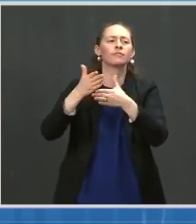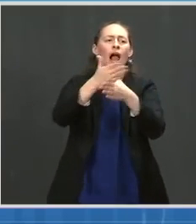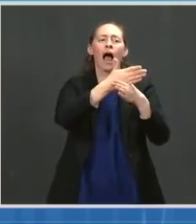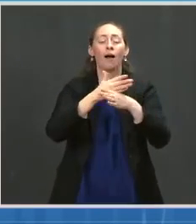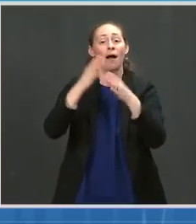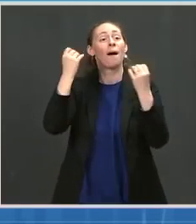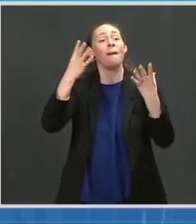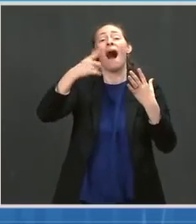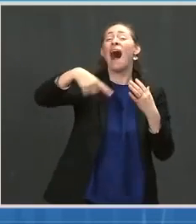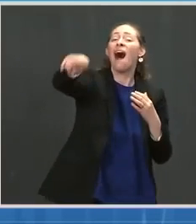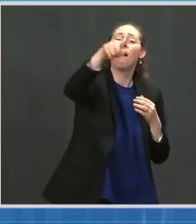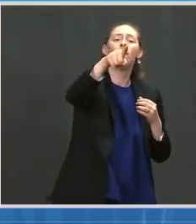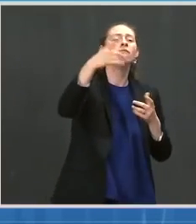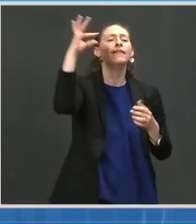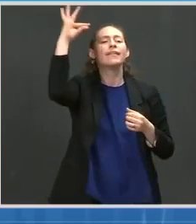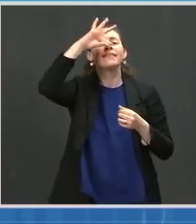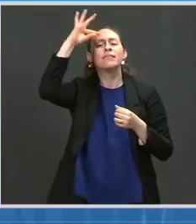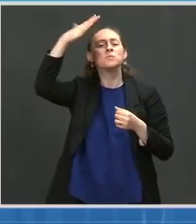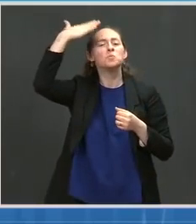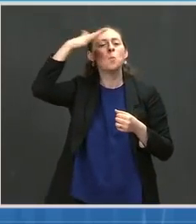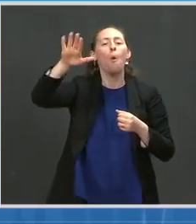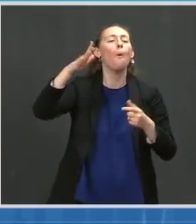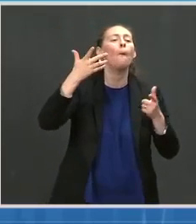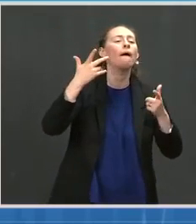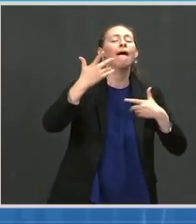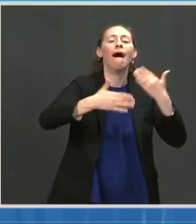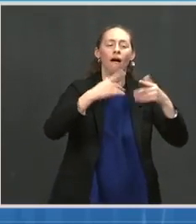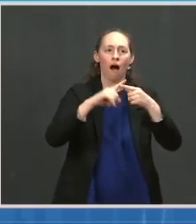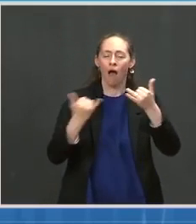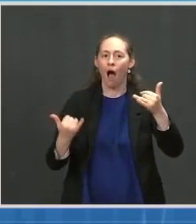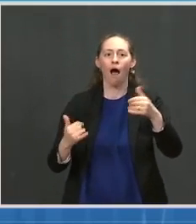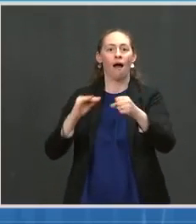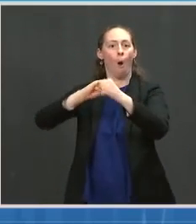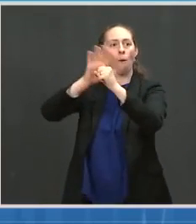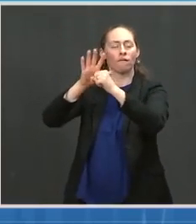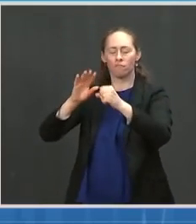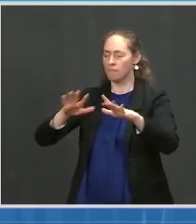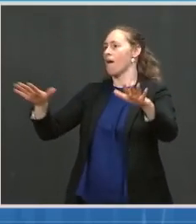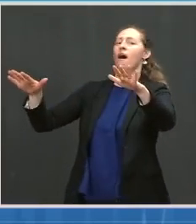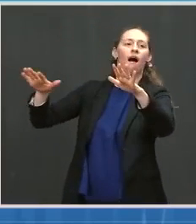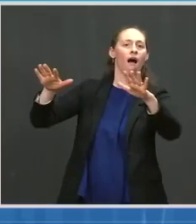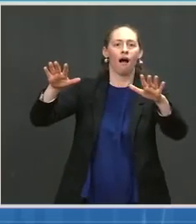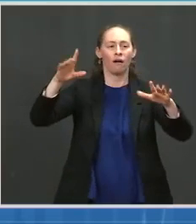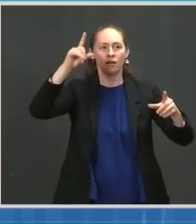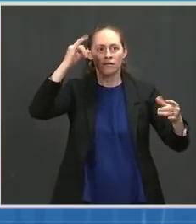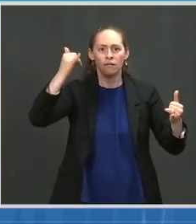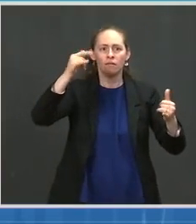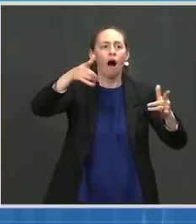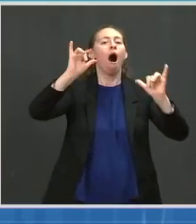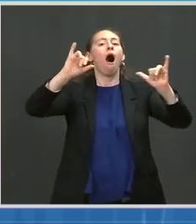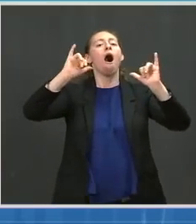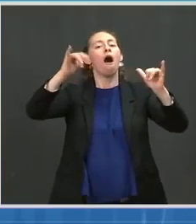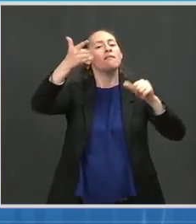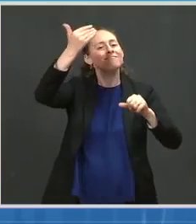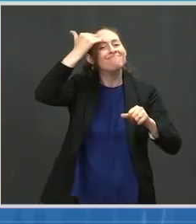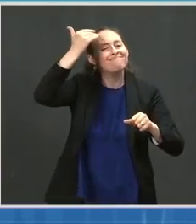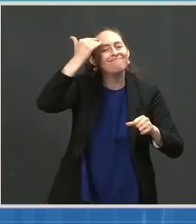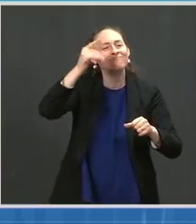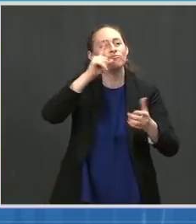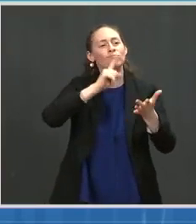decades before the unfolding of the COVID-19 pandemic. And with that, I'll pass it over to Dr. Murthy.